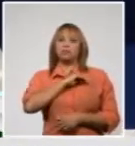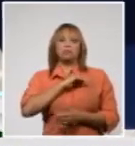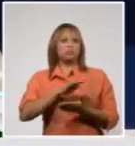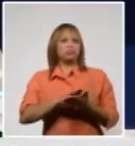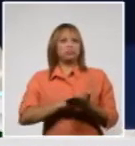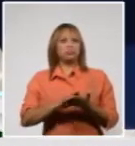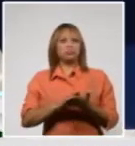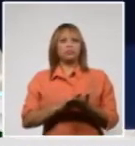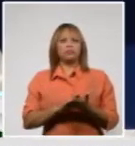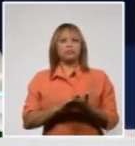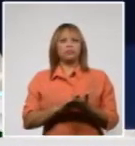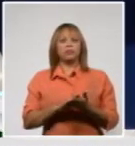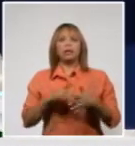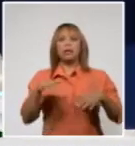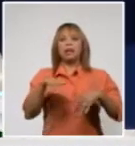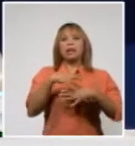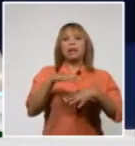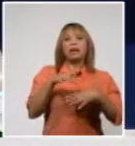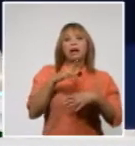34, or